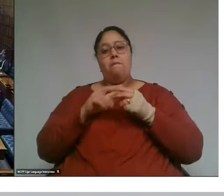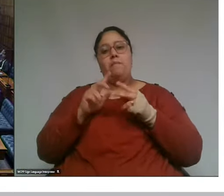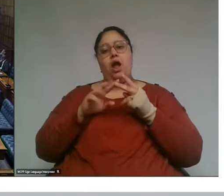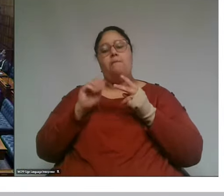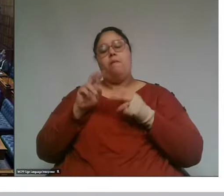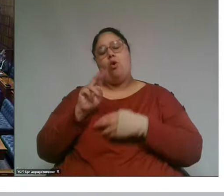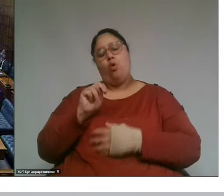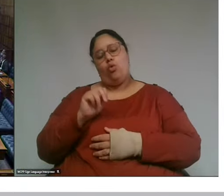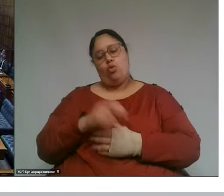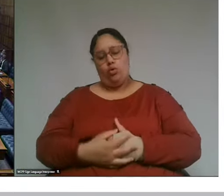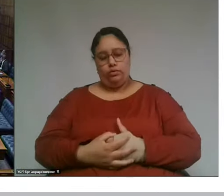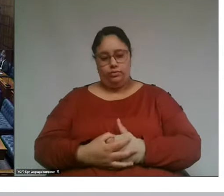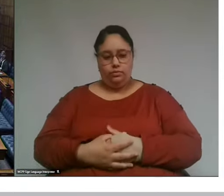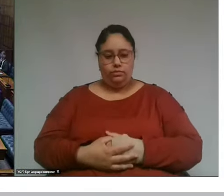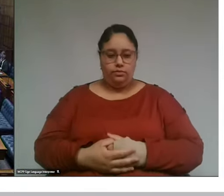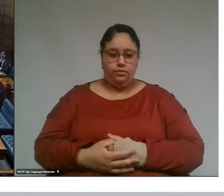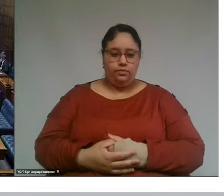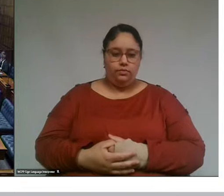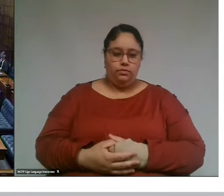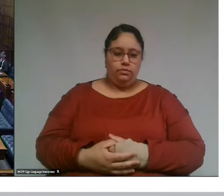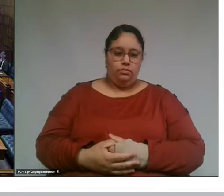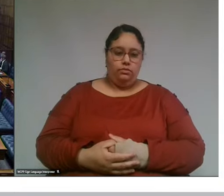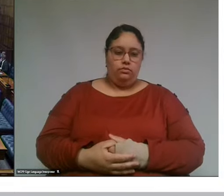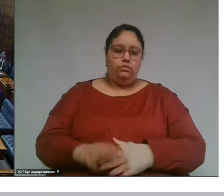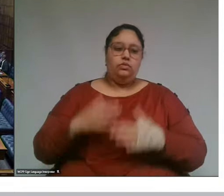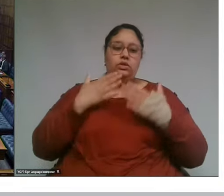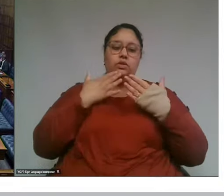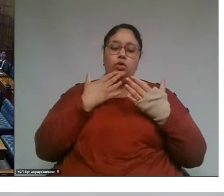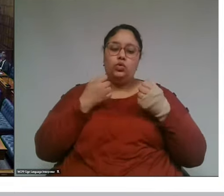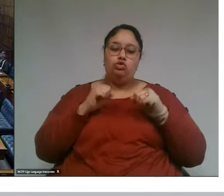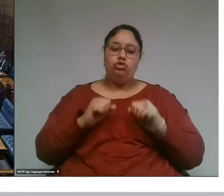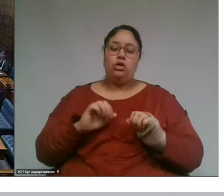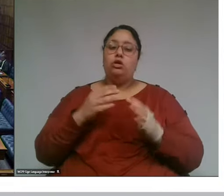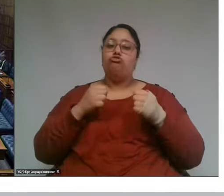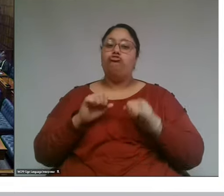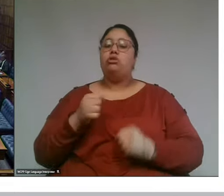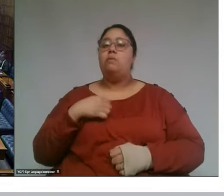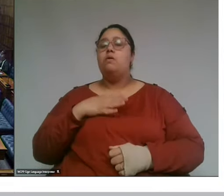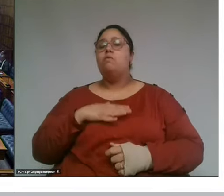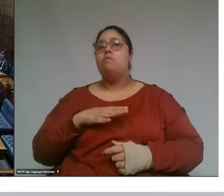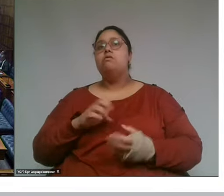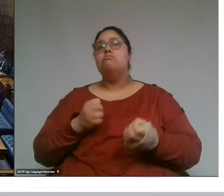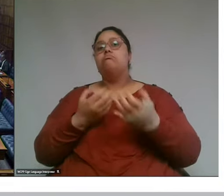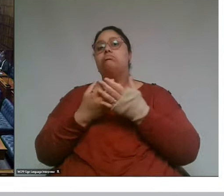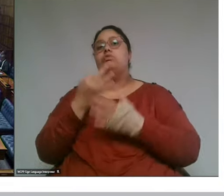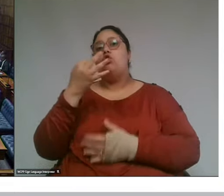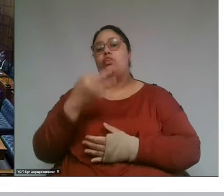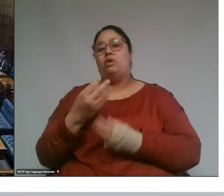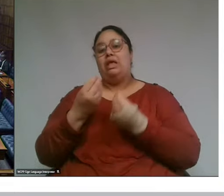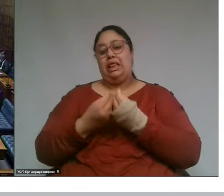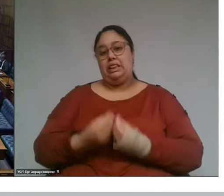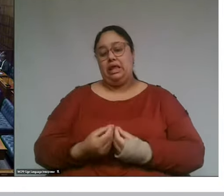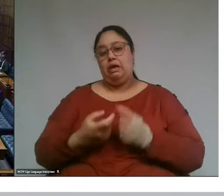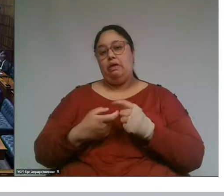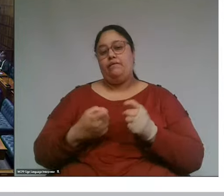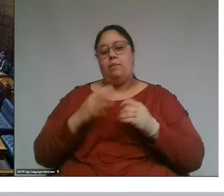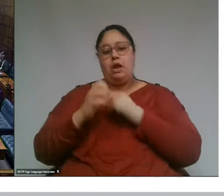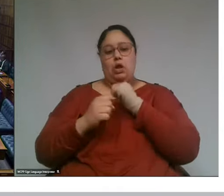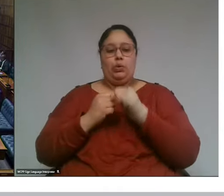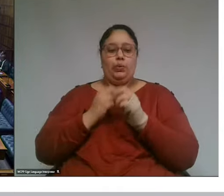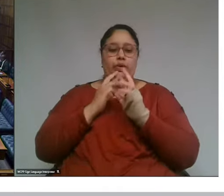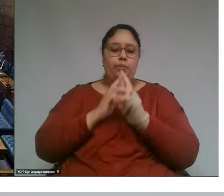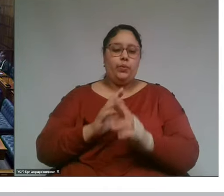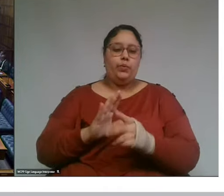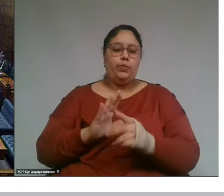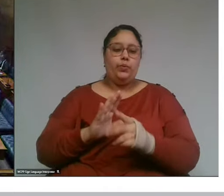you chair chair uh I want to eras three items from the uh annual report the